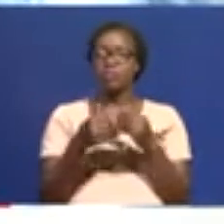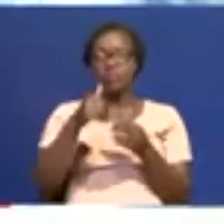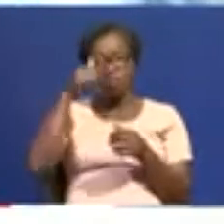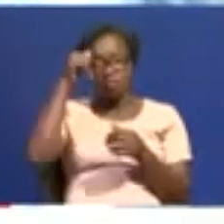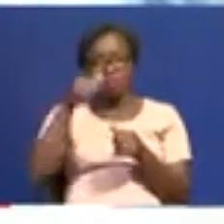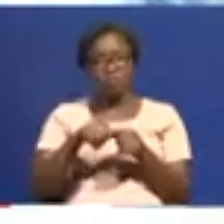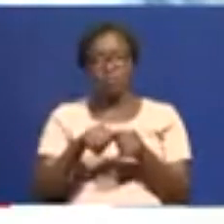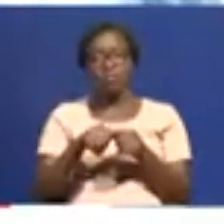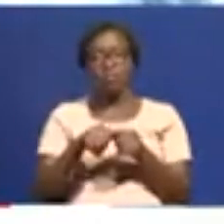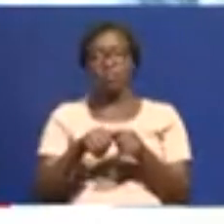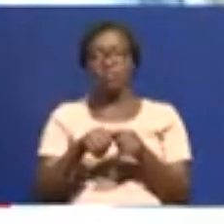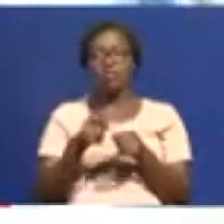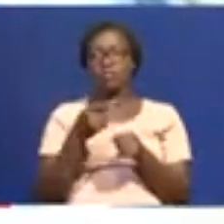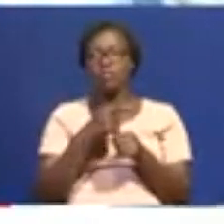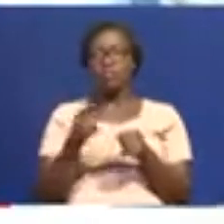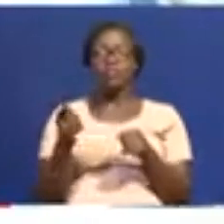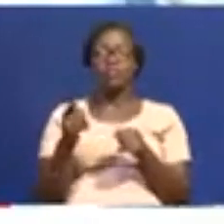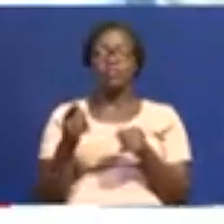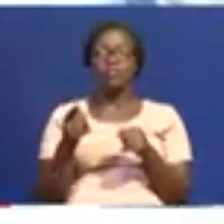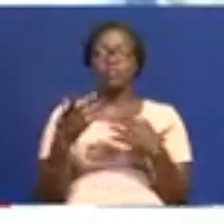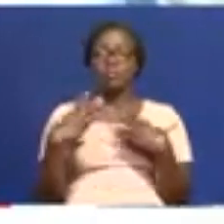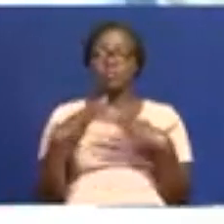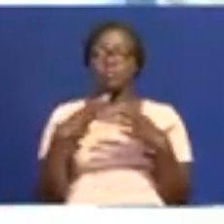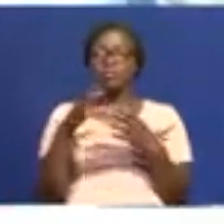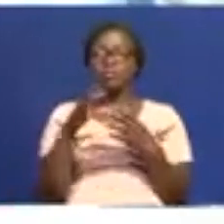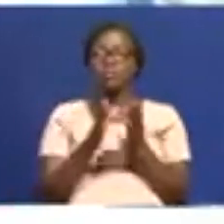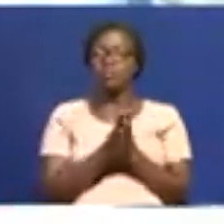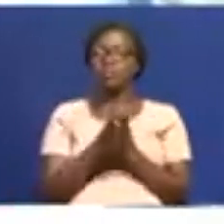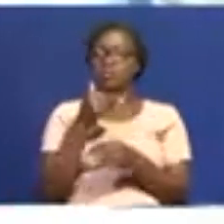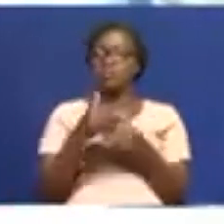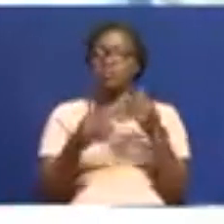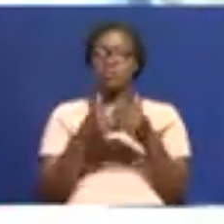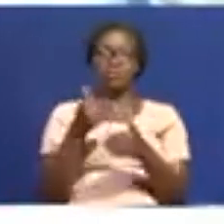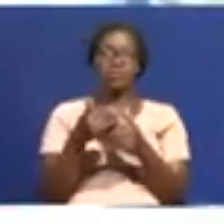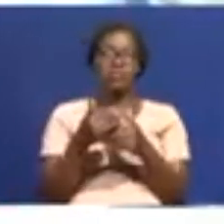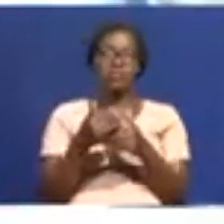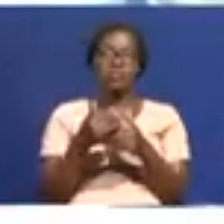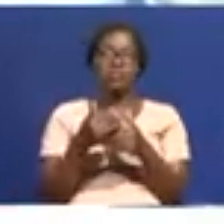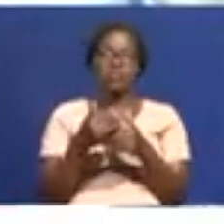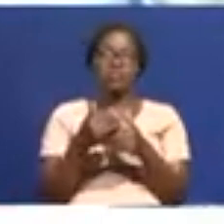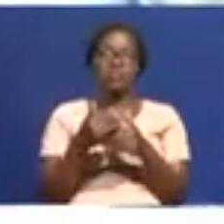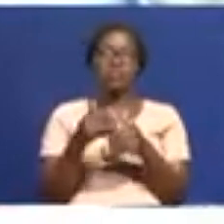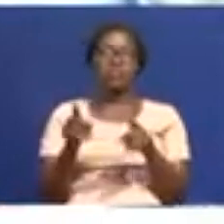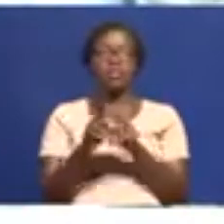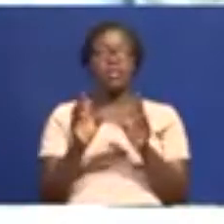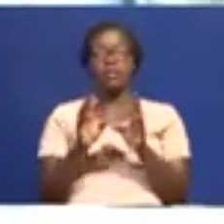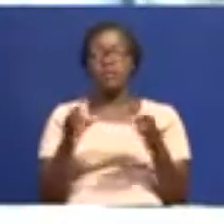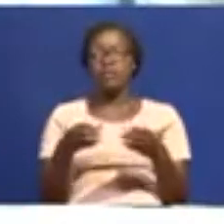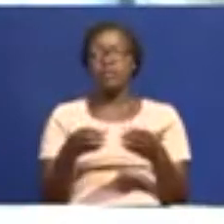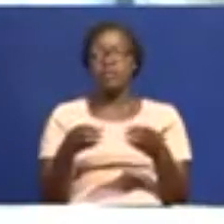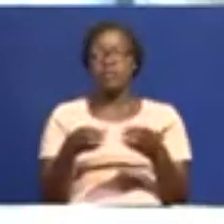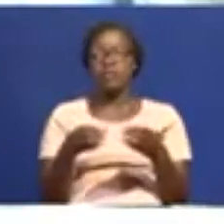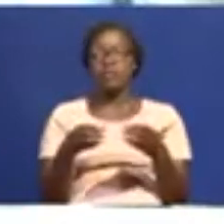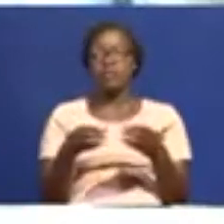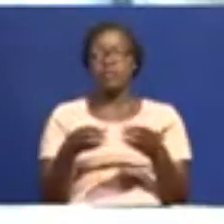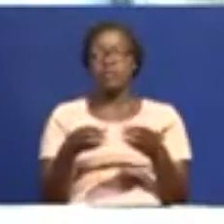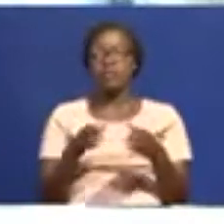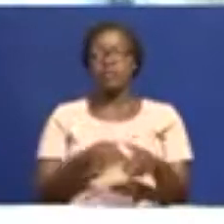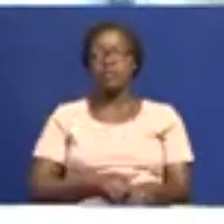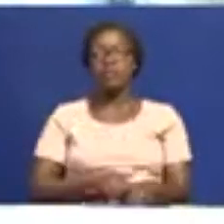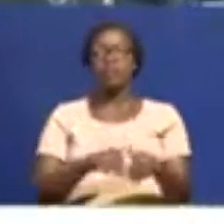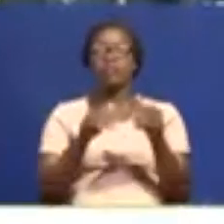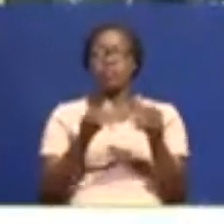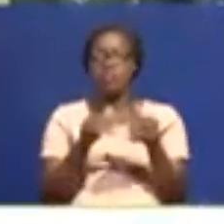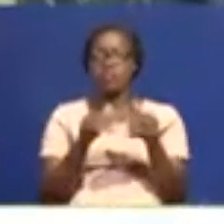remembrance of those leaders is erected. And as a committee, we will follow on